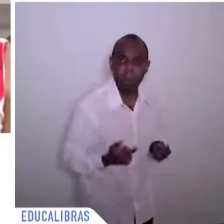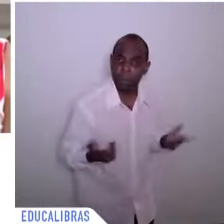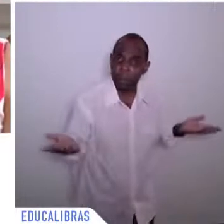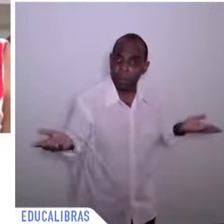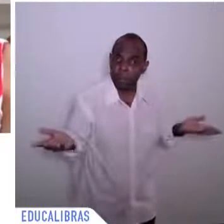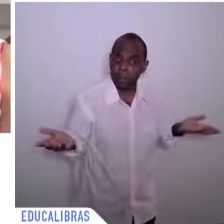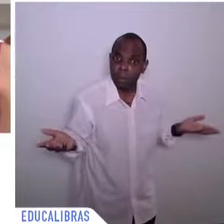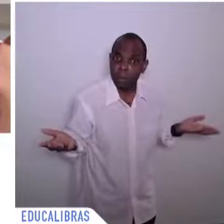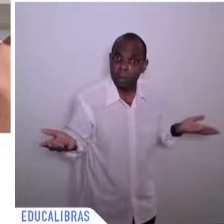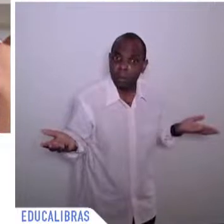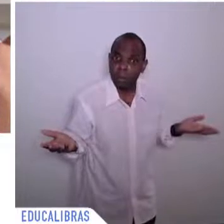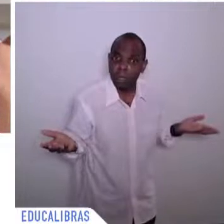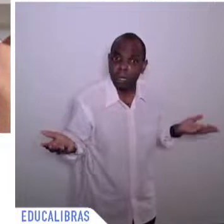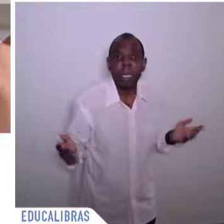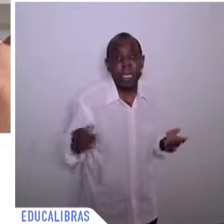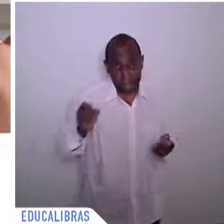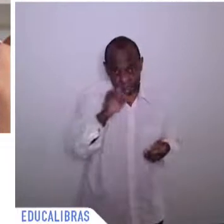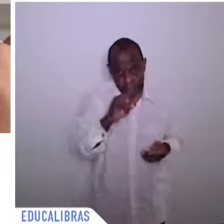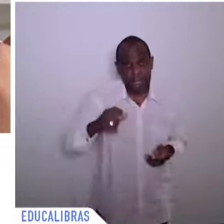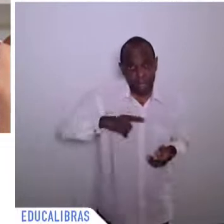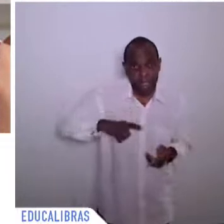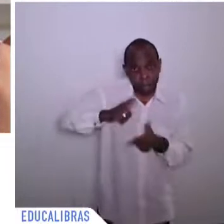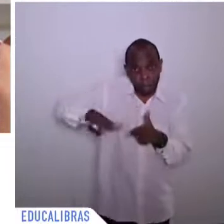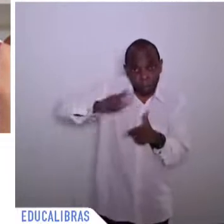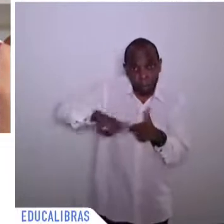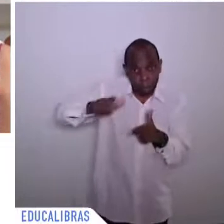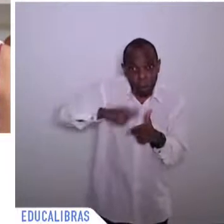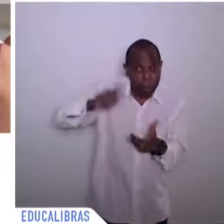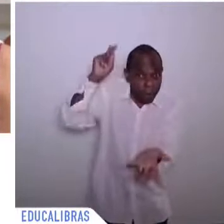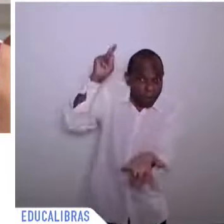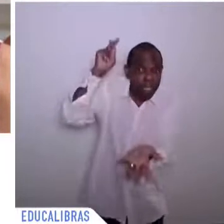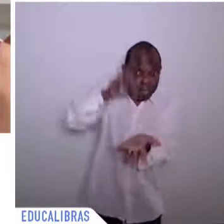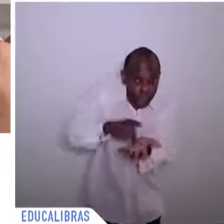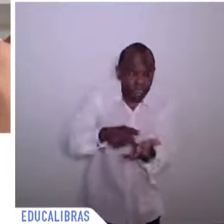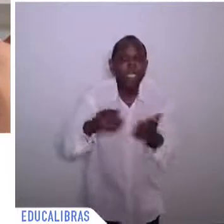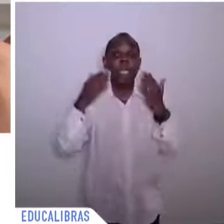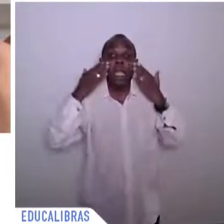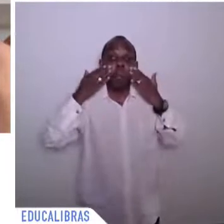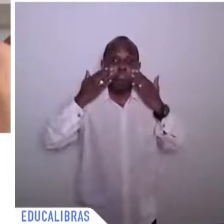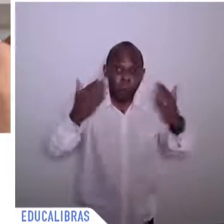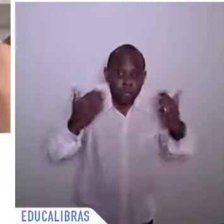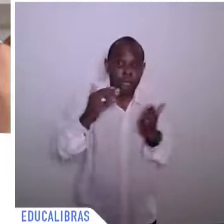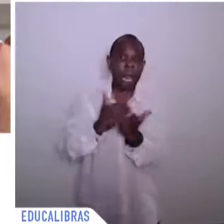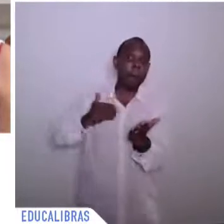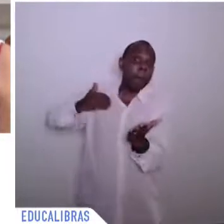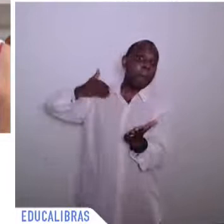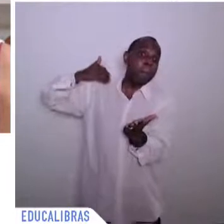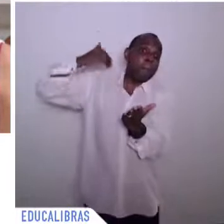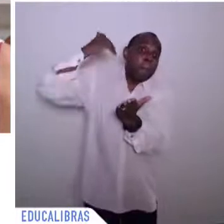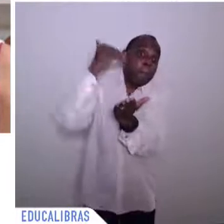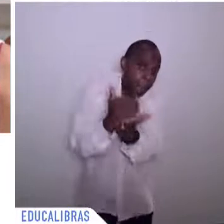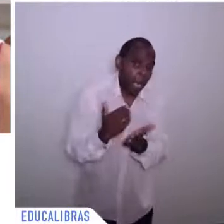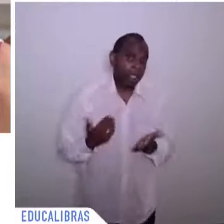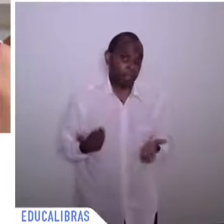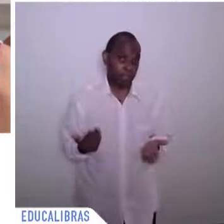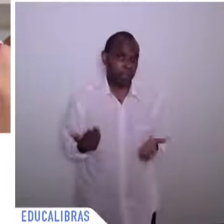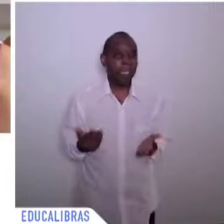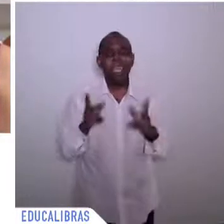times so that they don't are seen as part of a big problem. For